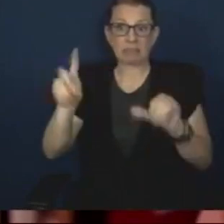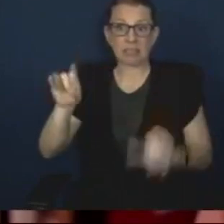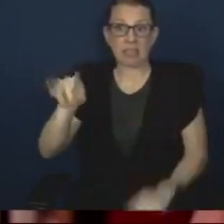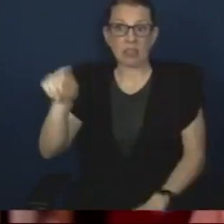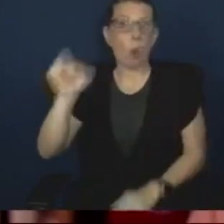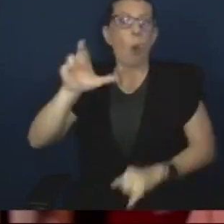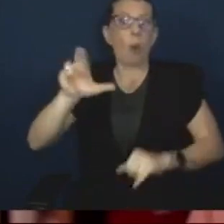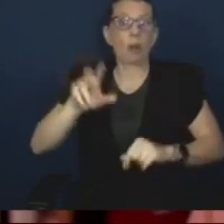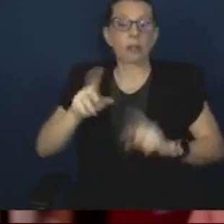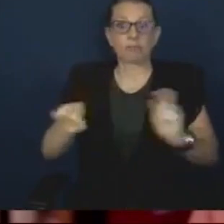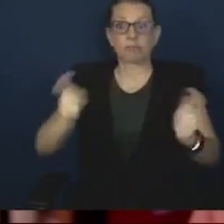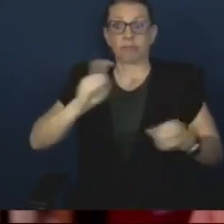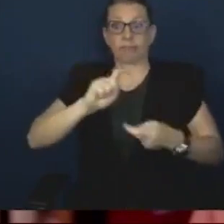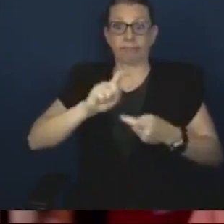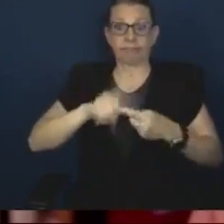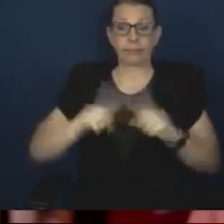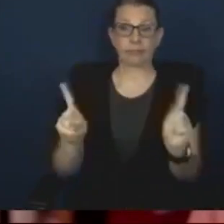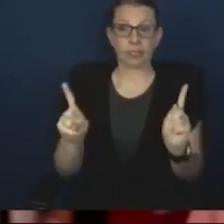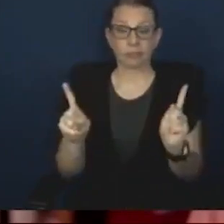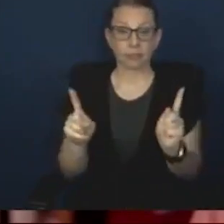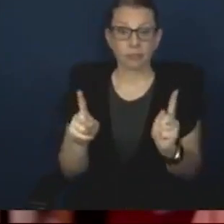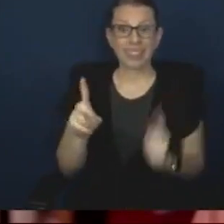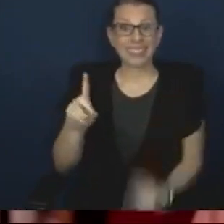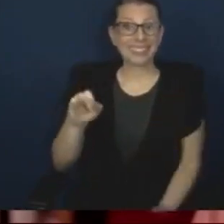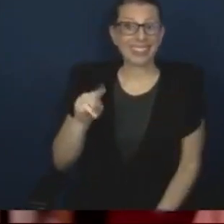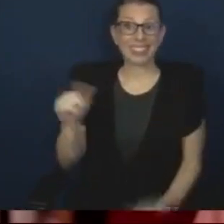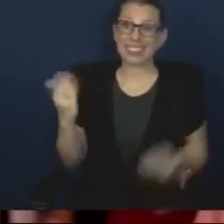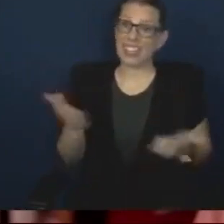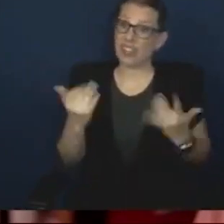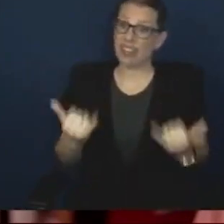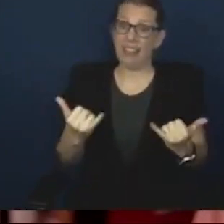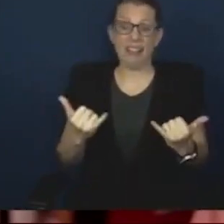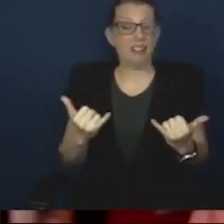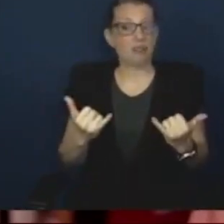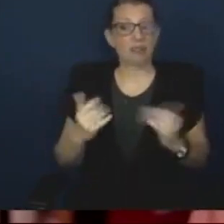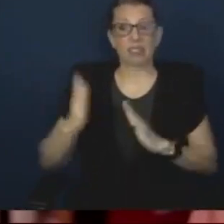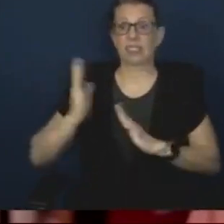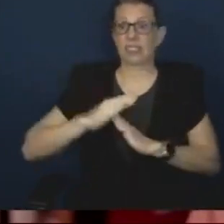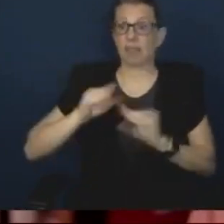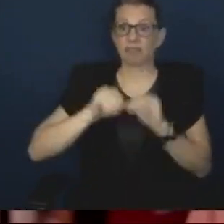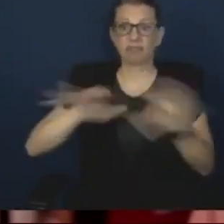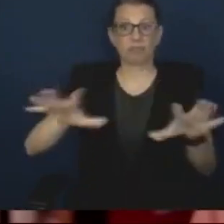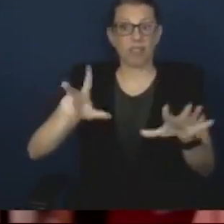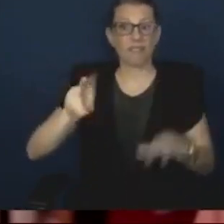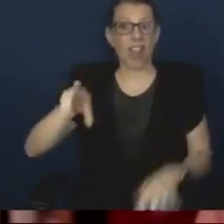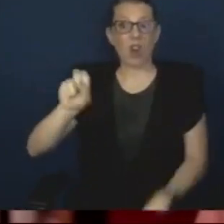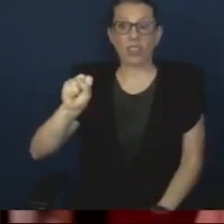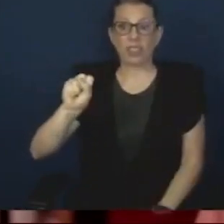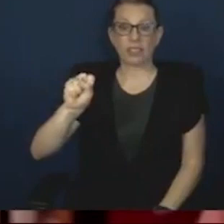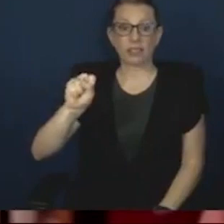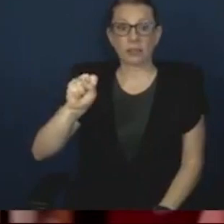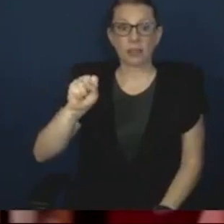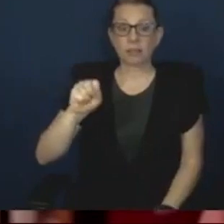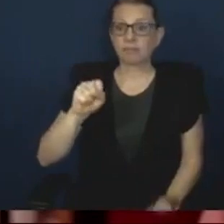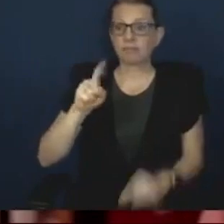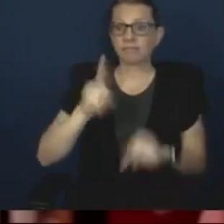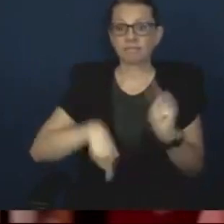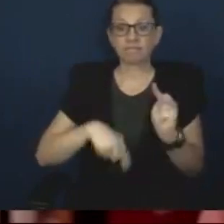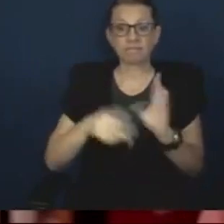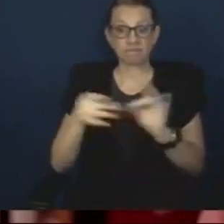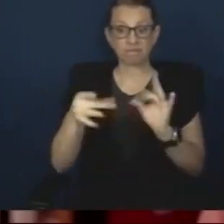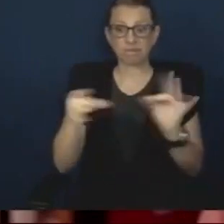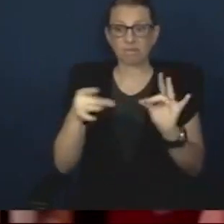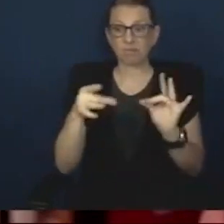think Delta's here right now. It's the majority virus, and we cannot say that it's doing anything different than any